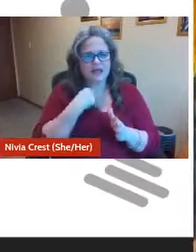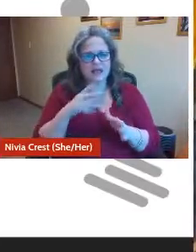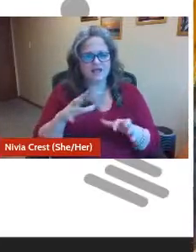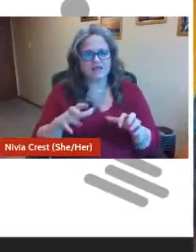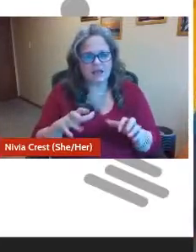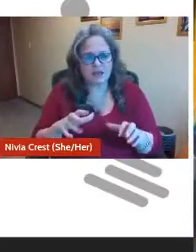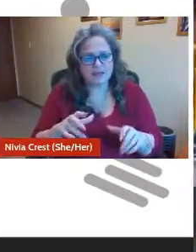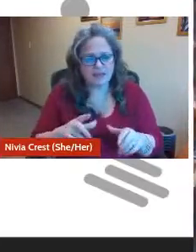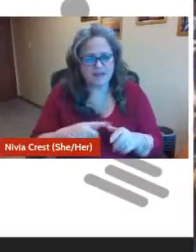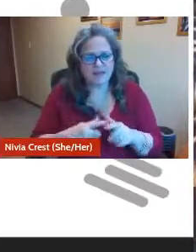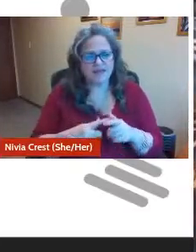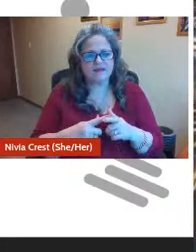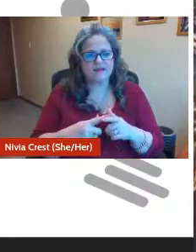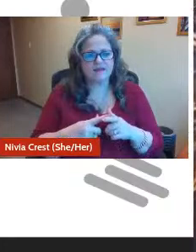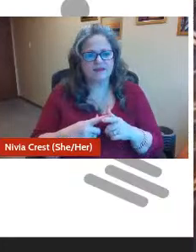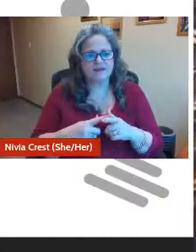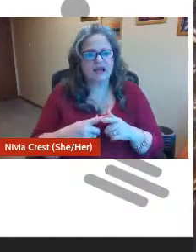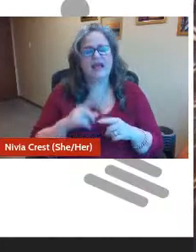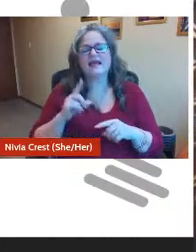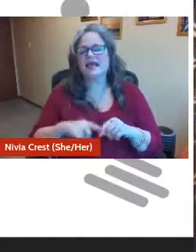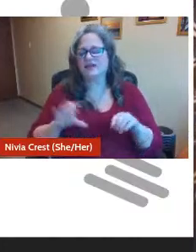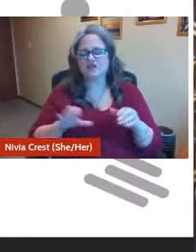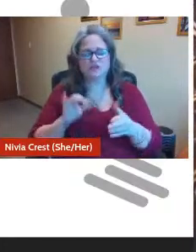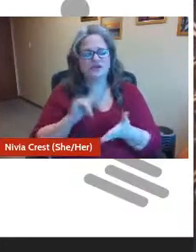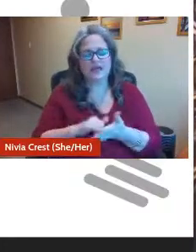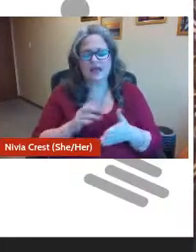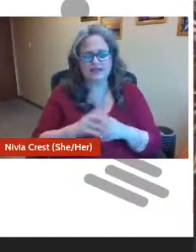like, I can't do this here.